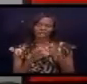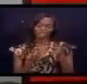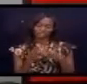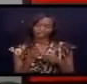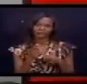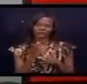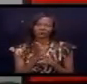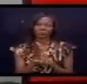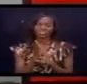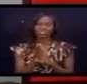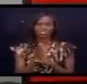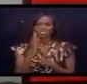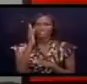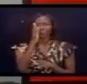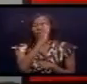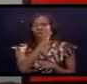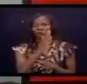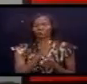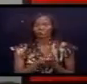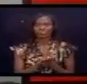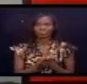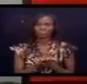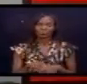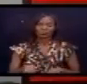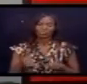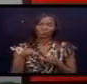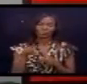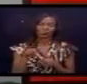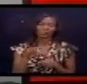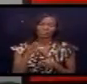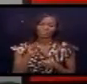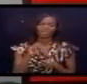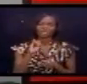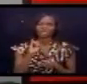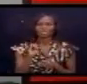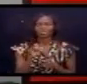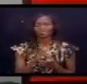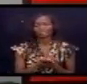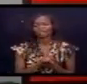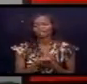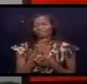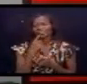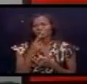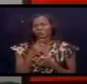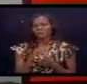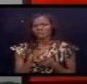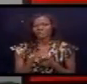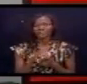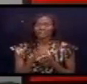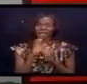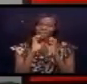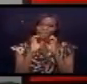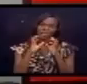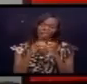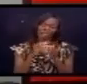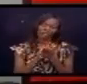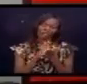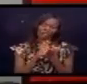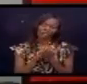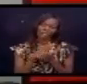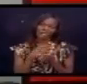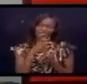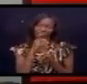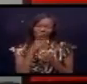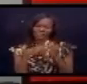Services International's Quality Assurance Manager Pamela Msuku said the voluntary male circumcision campaign has generally received